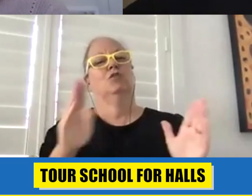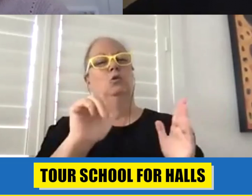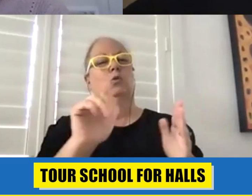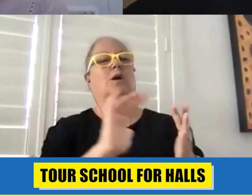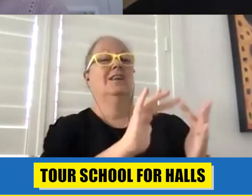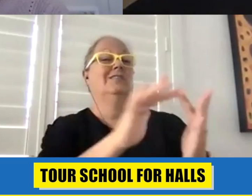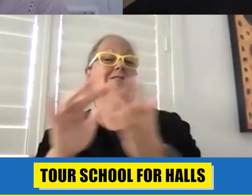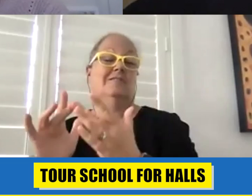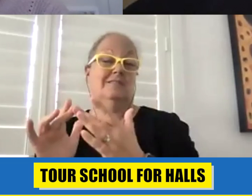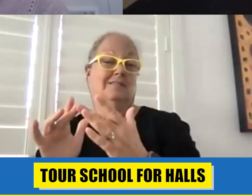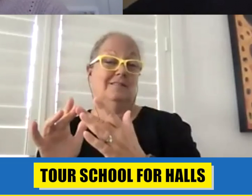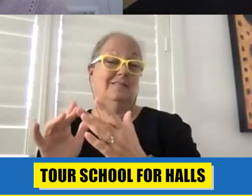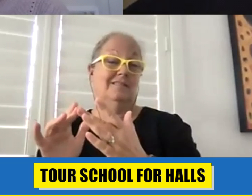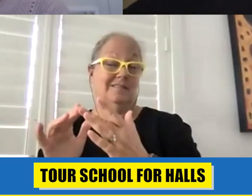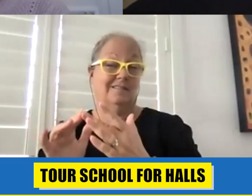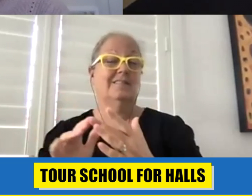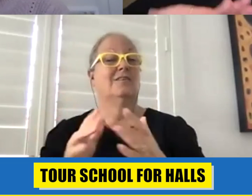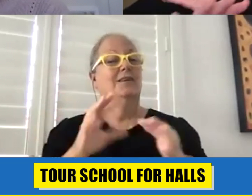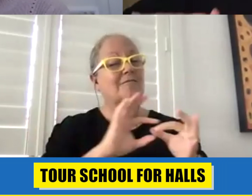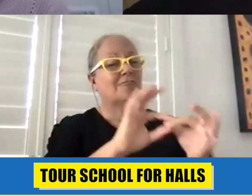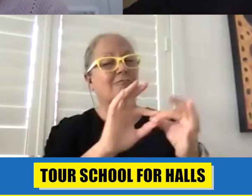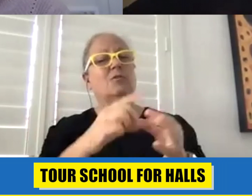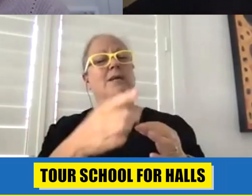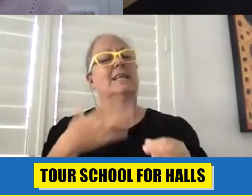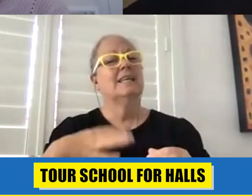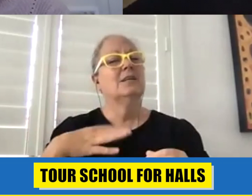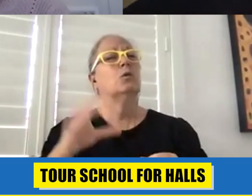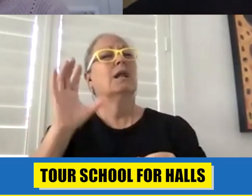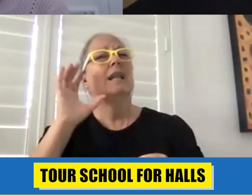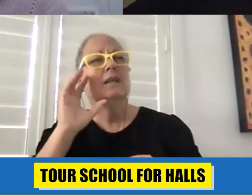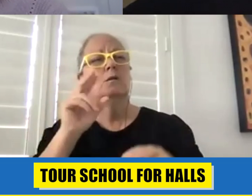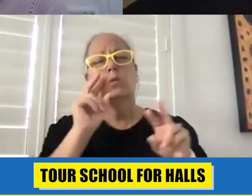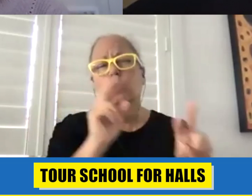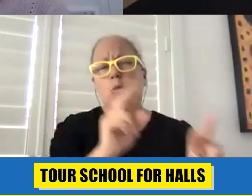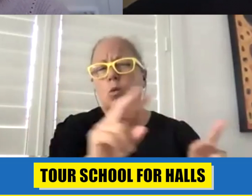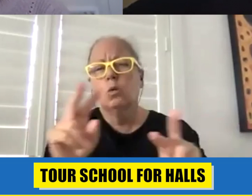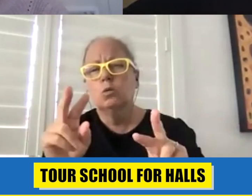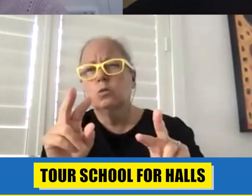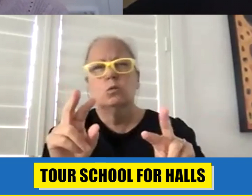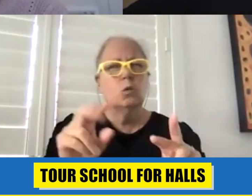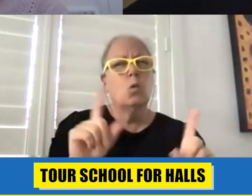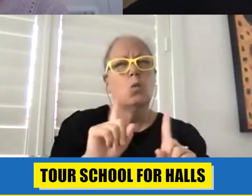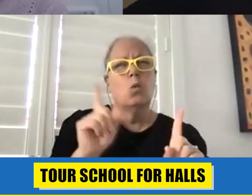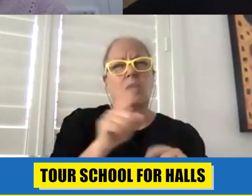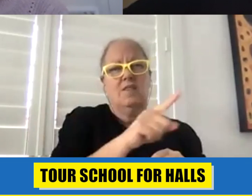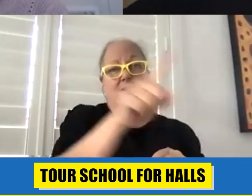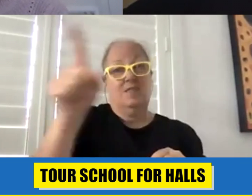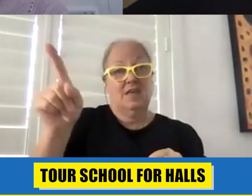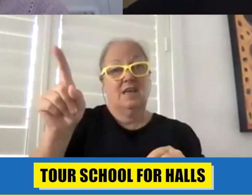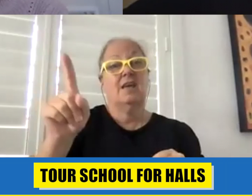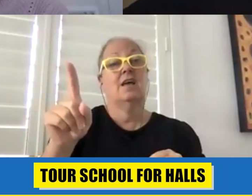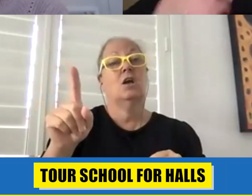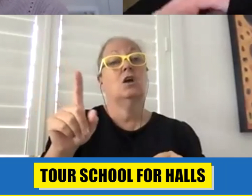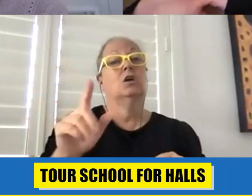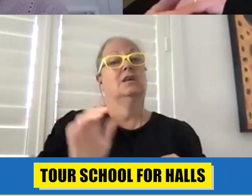and listening and looking for, you know, clues as to what people are interested in is really